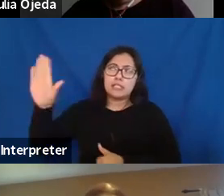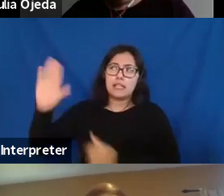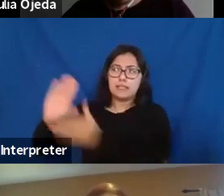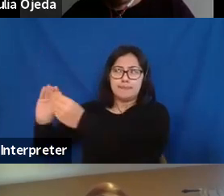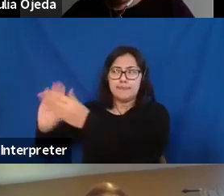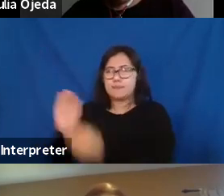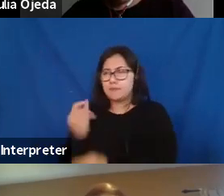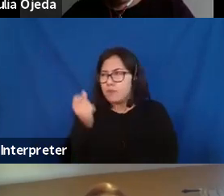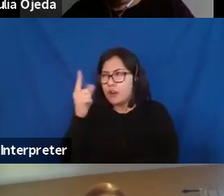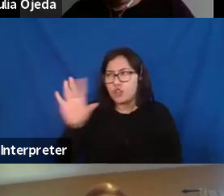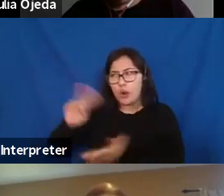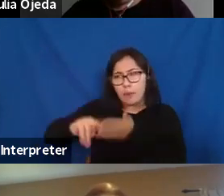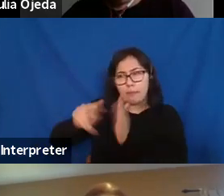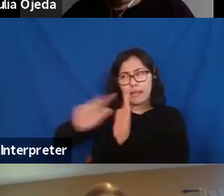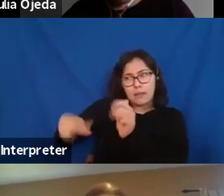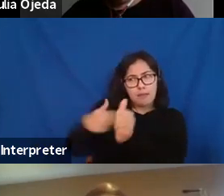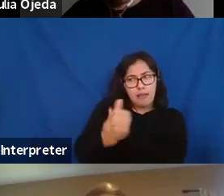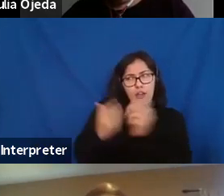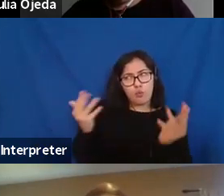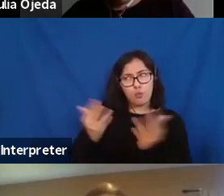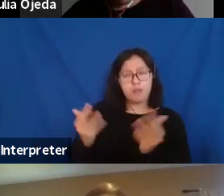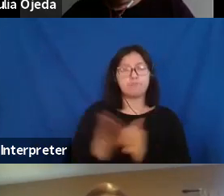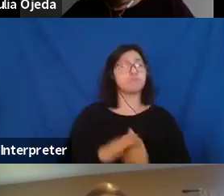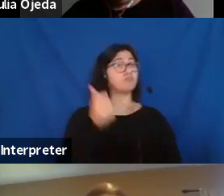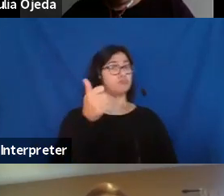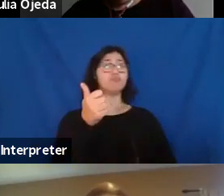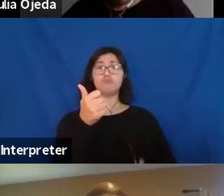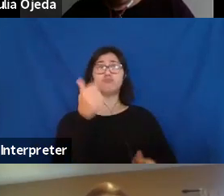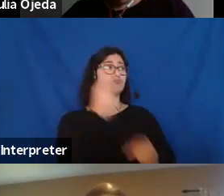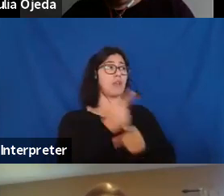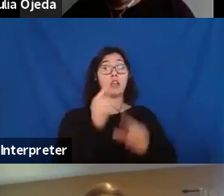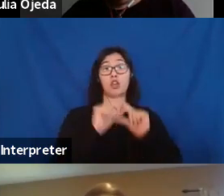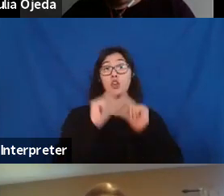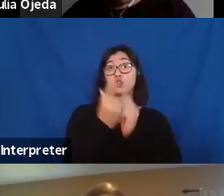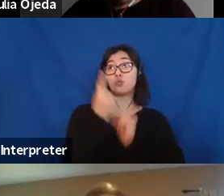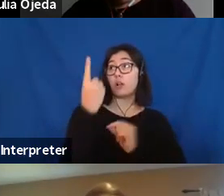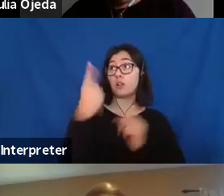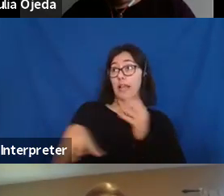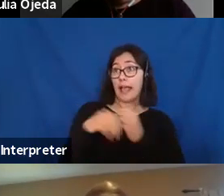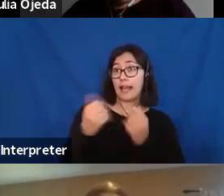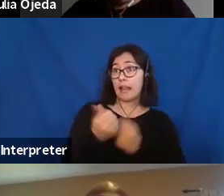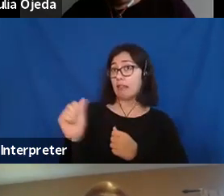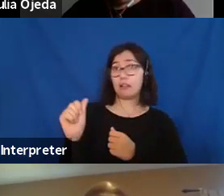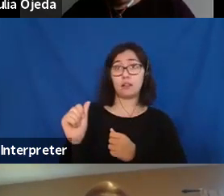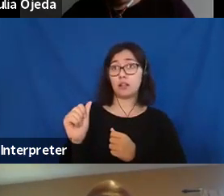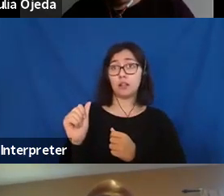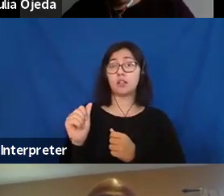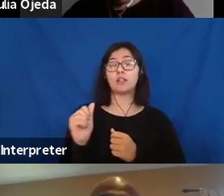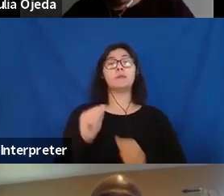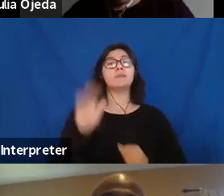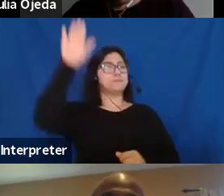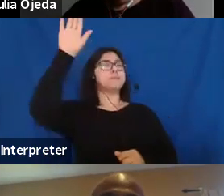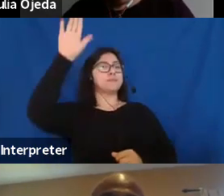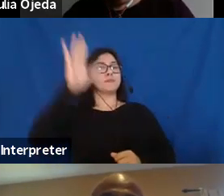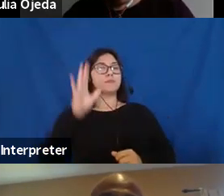Mm-hmm. That's correct. Okay, great. Super. Anything else from group 1? Well, they both seemed